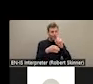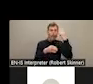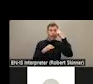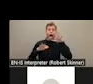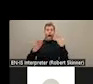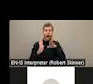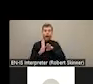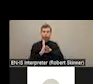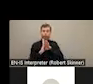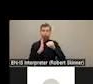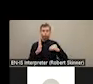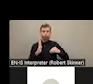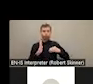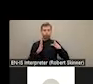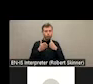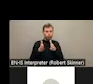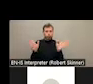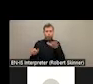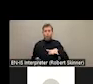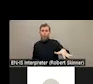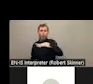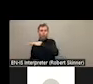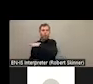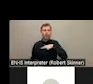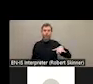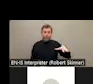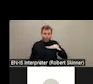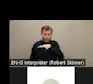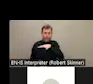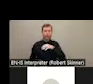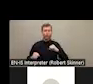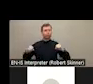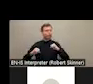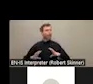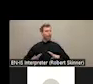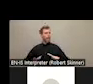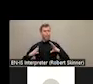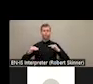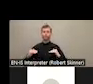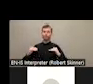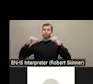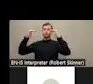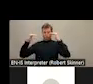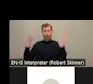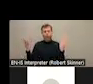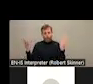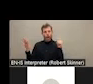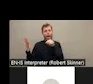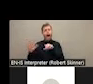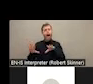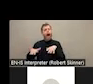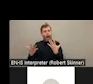of inequalities, expanding access to technologies and strengthening institutions to create a more